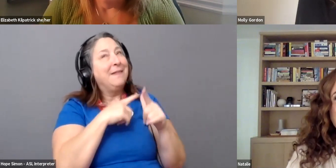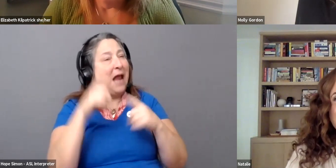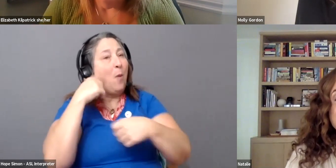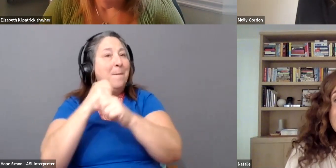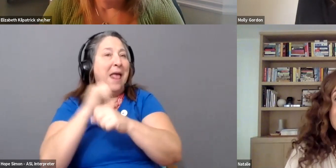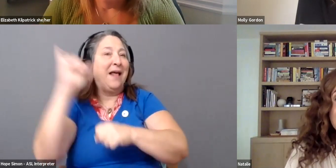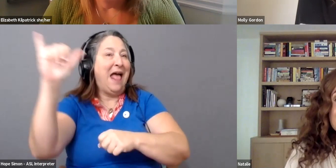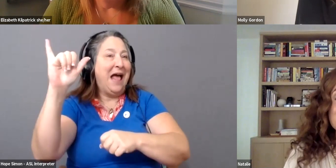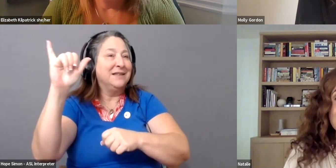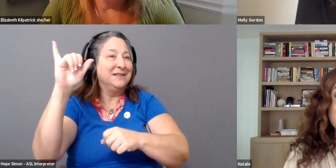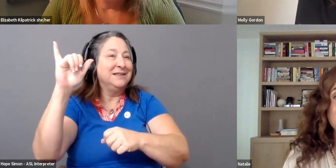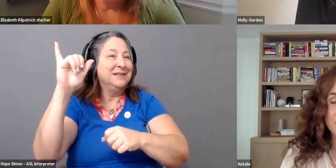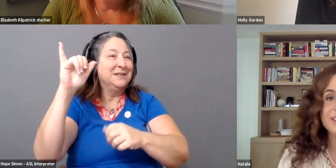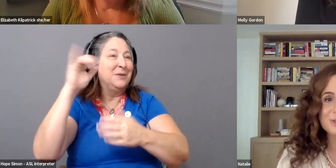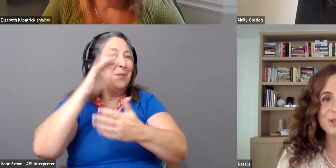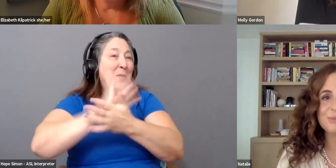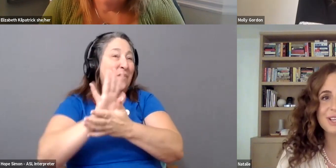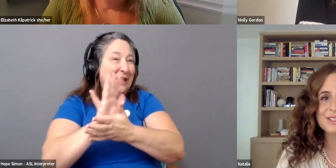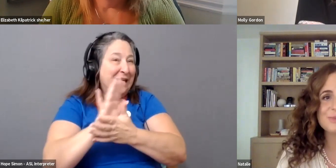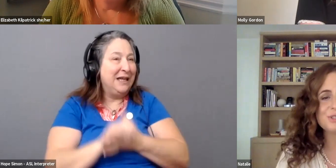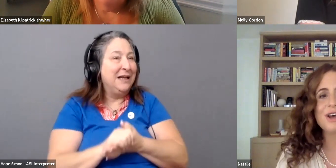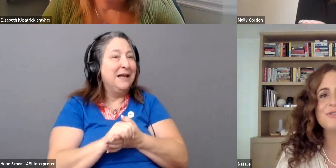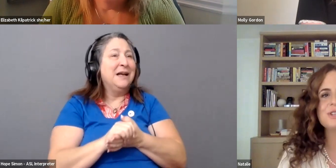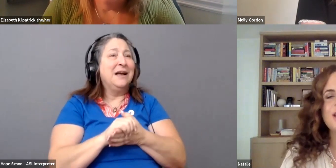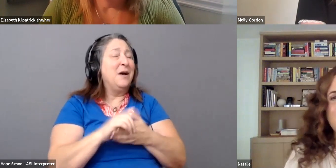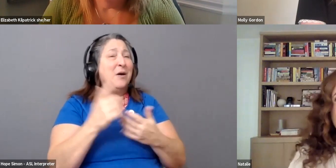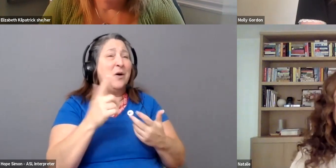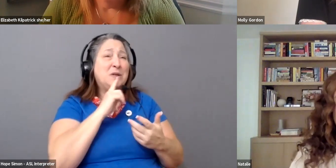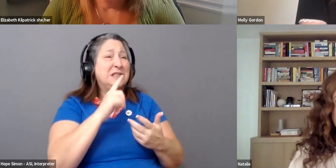so sadly, because there's so many great screenplays that have been shelved,